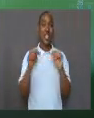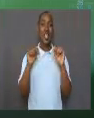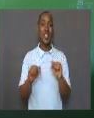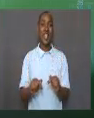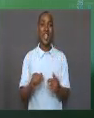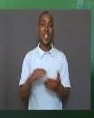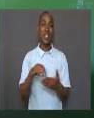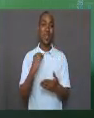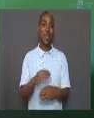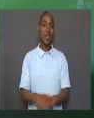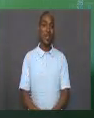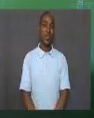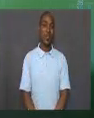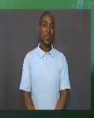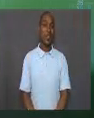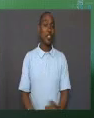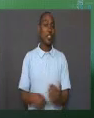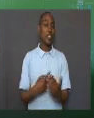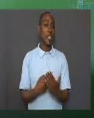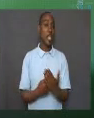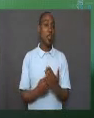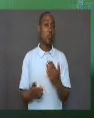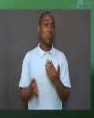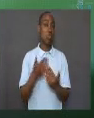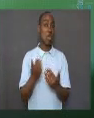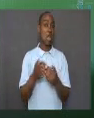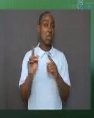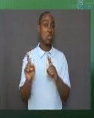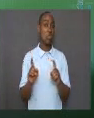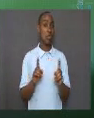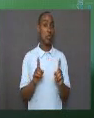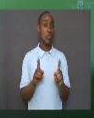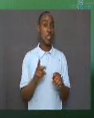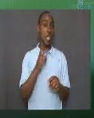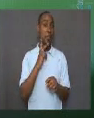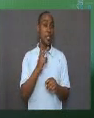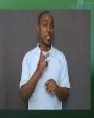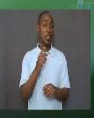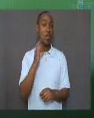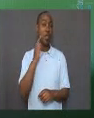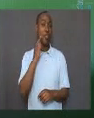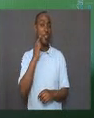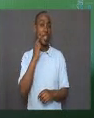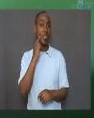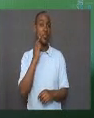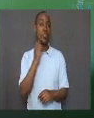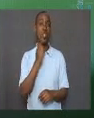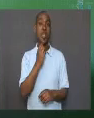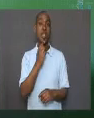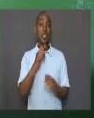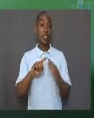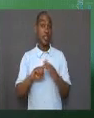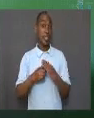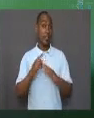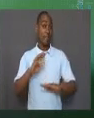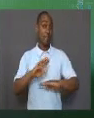Today, we learned about a simple experiment that shows how enzymes start the process